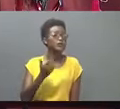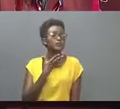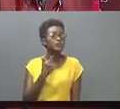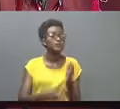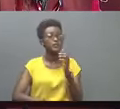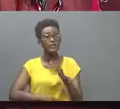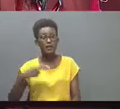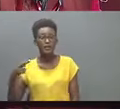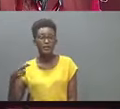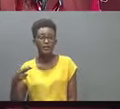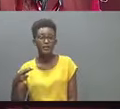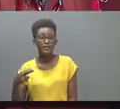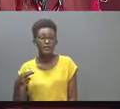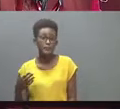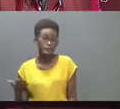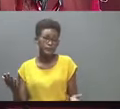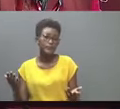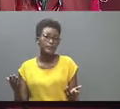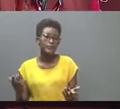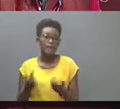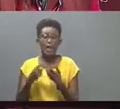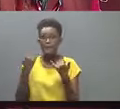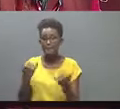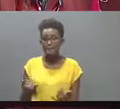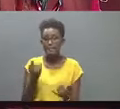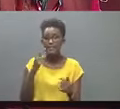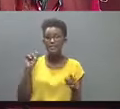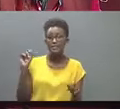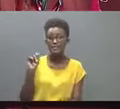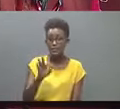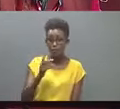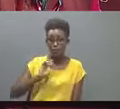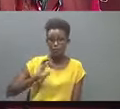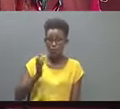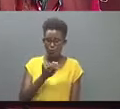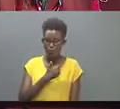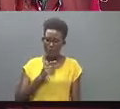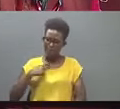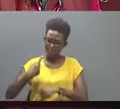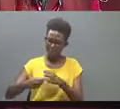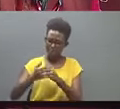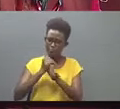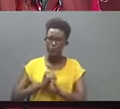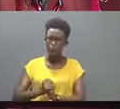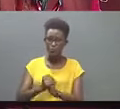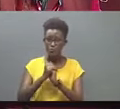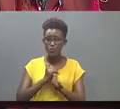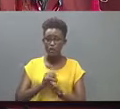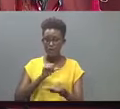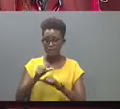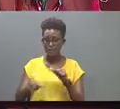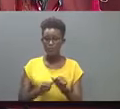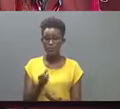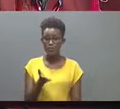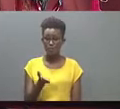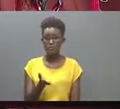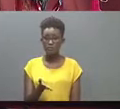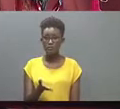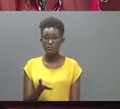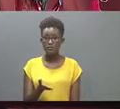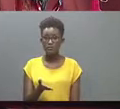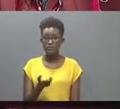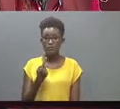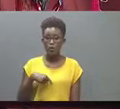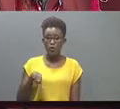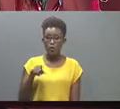umutungo kamere. But if we contact spiritual warfare. Ariko ni turwana intambara yo mu mwuka. We